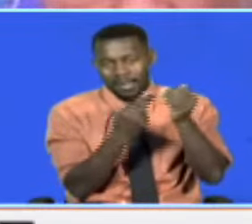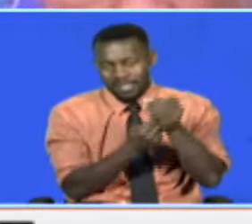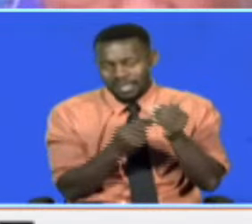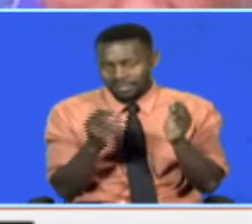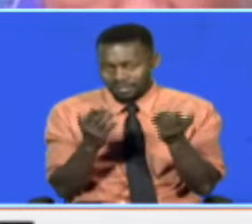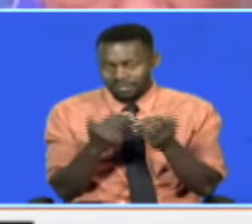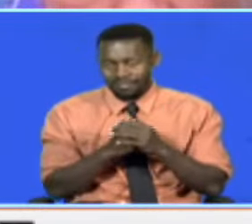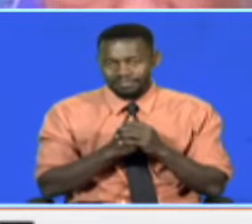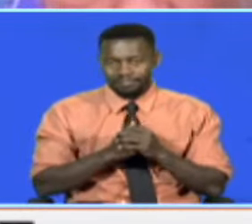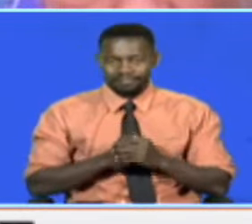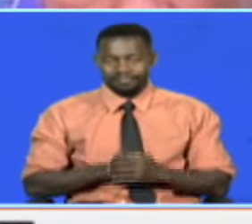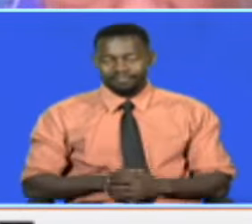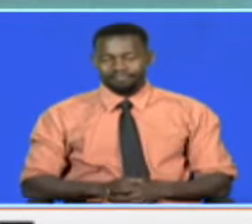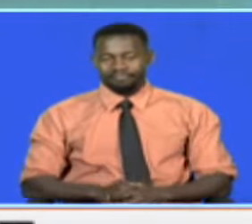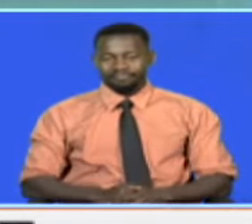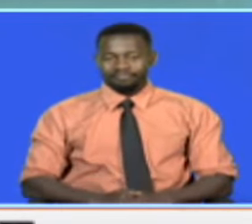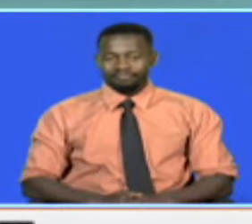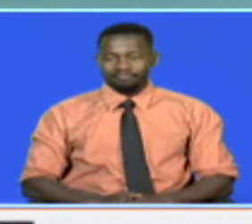was in Gishu.